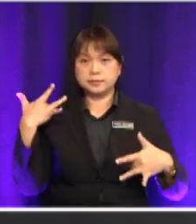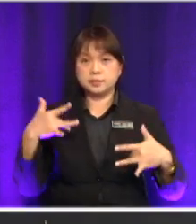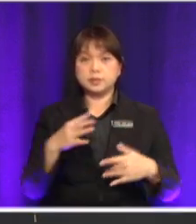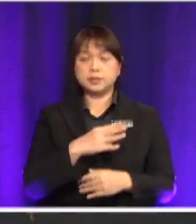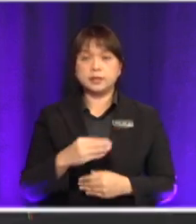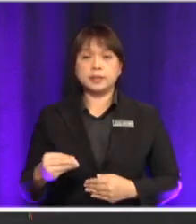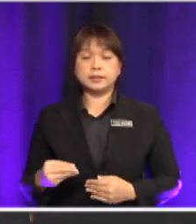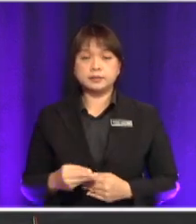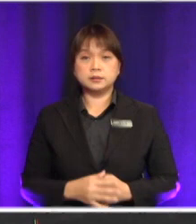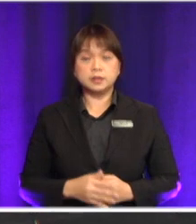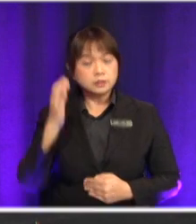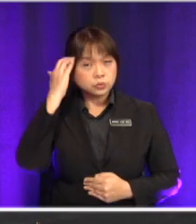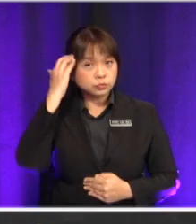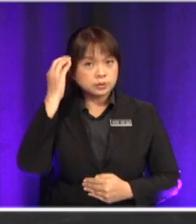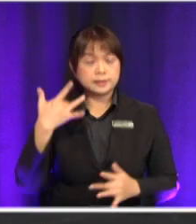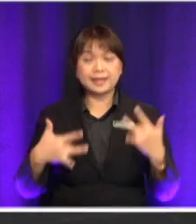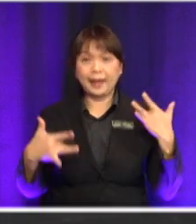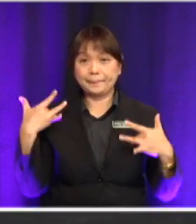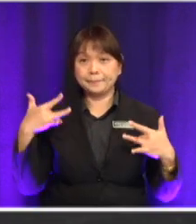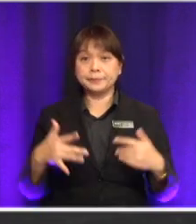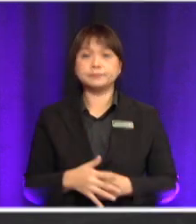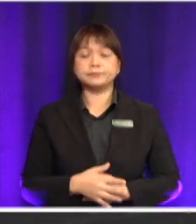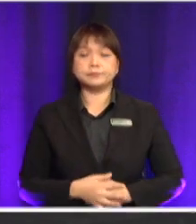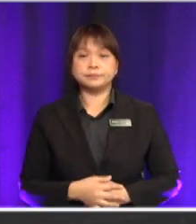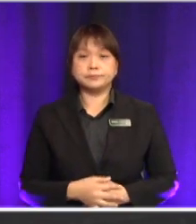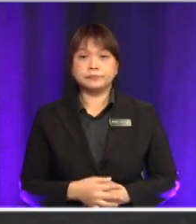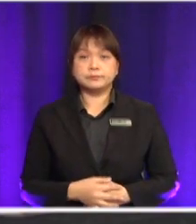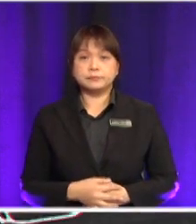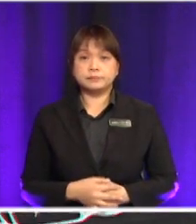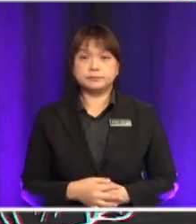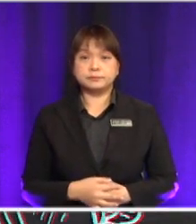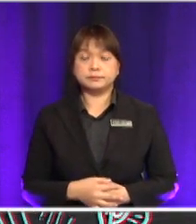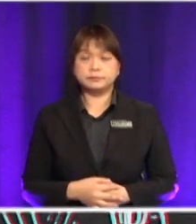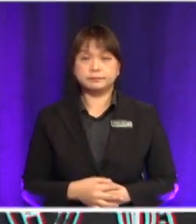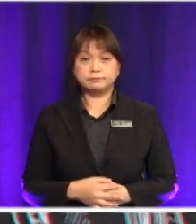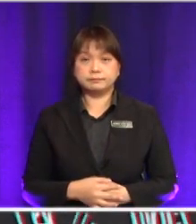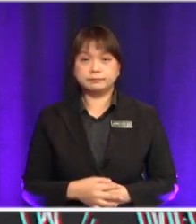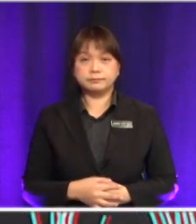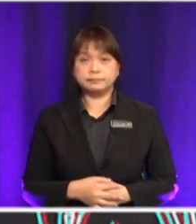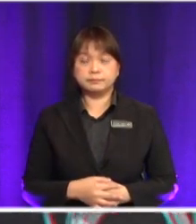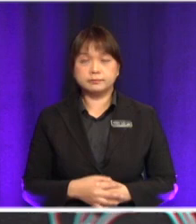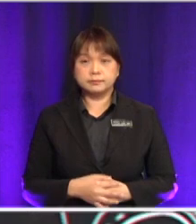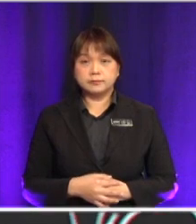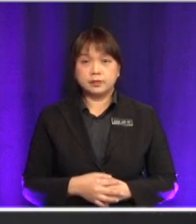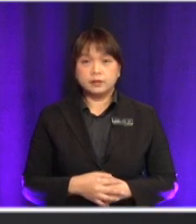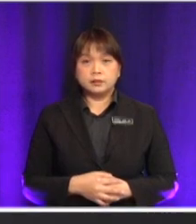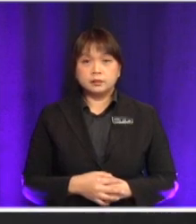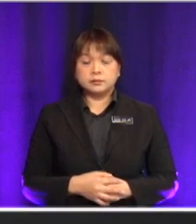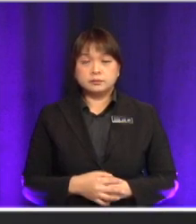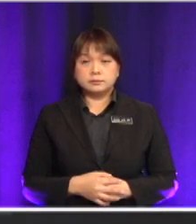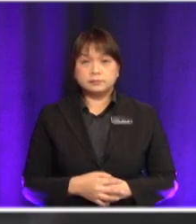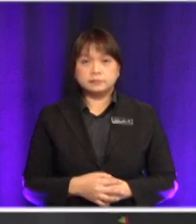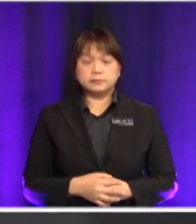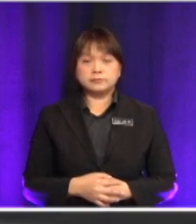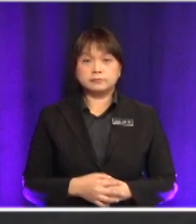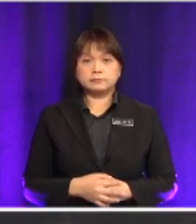deter crimes, as what Duffy has mentioned just now. Good job, everybody. Okay. I love how they're clapping for each other. Yes. Very supportive.